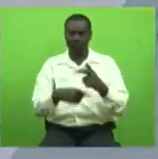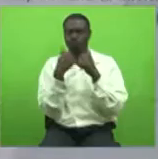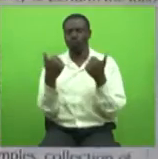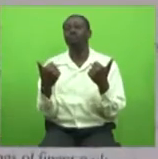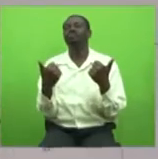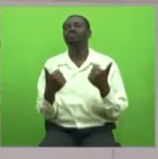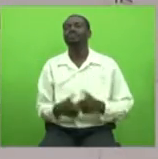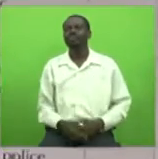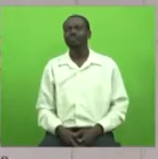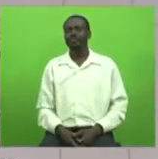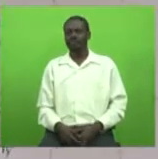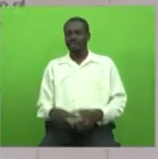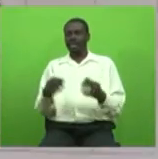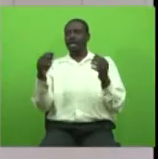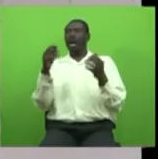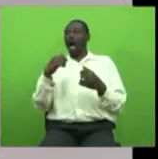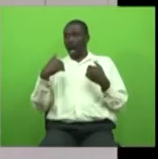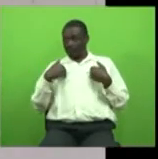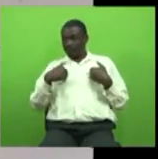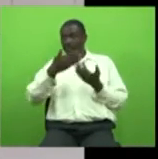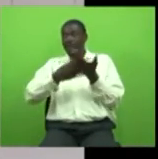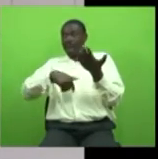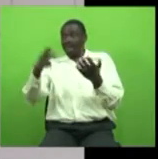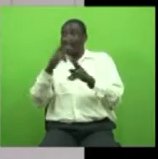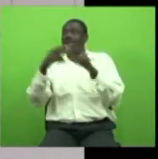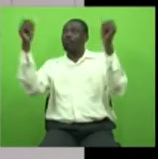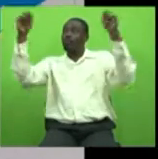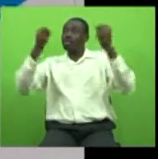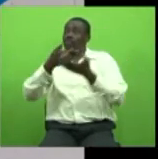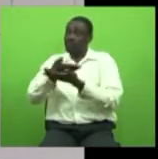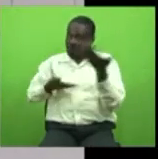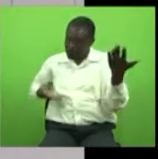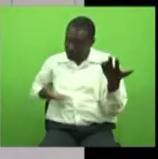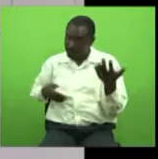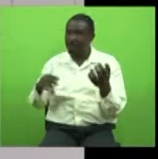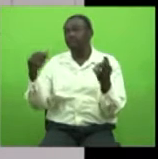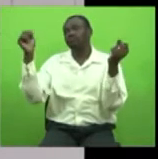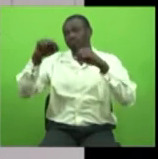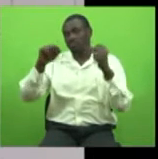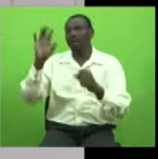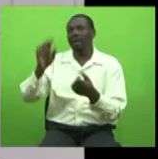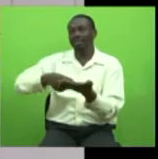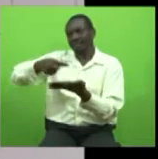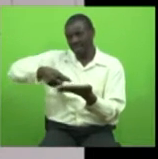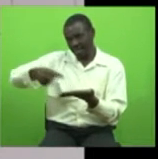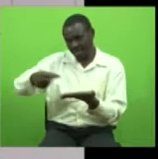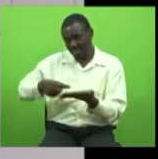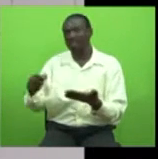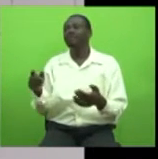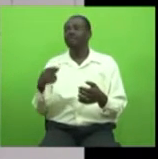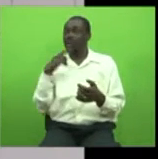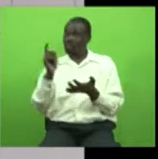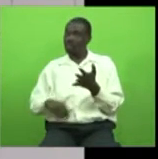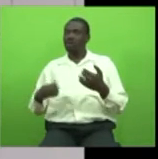as evidence that they have agreed to medical examination and release of the findings of the examination to